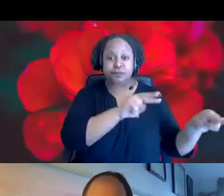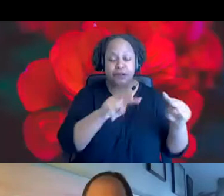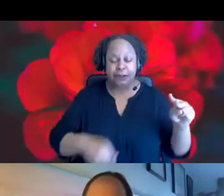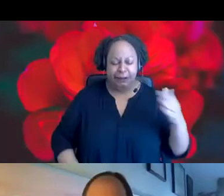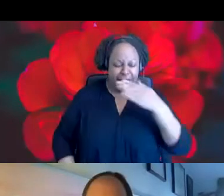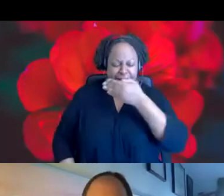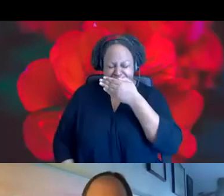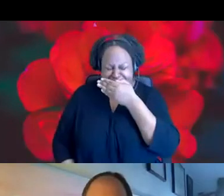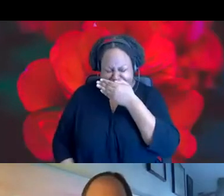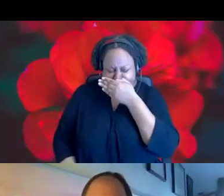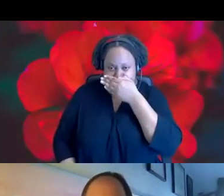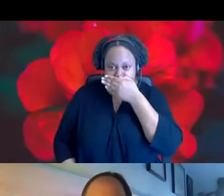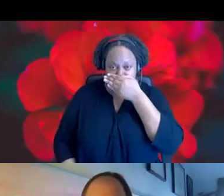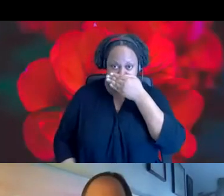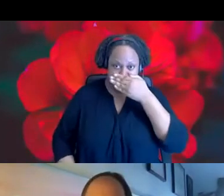And in a way,